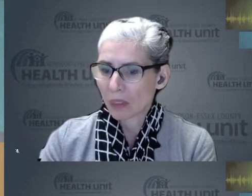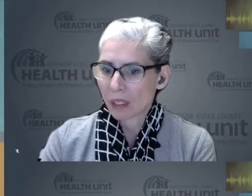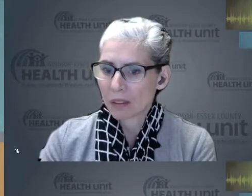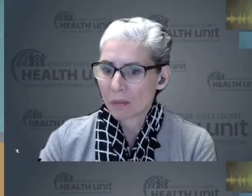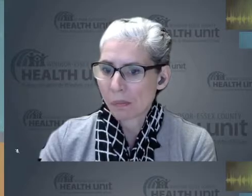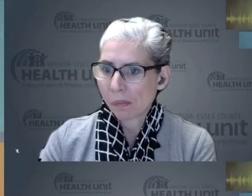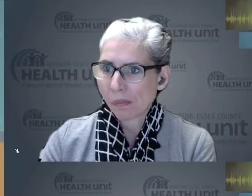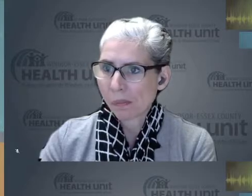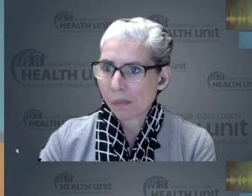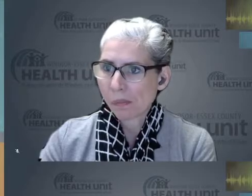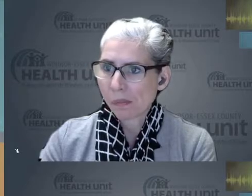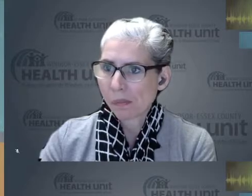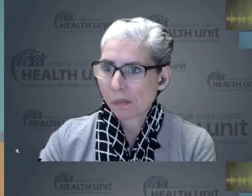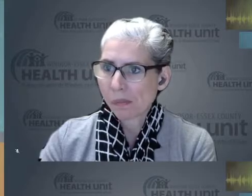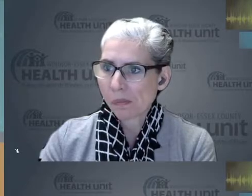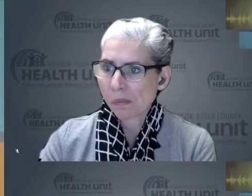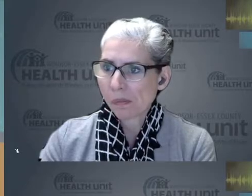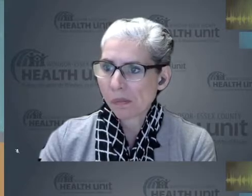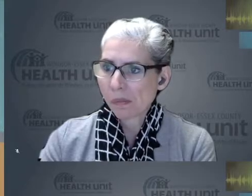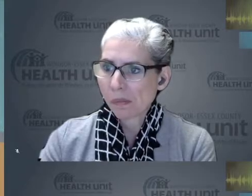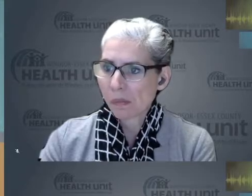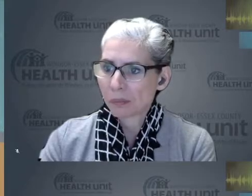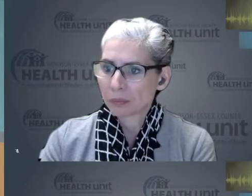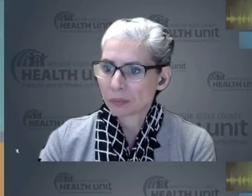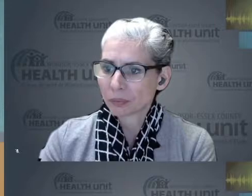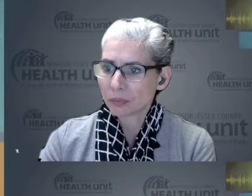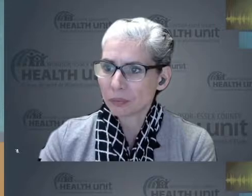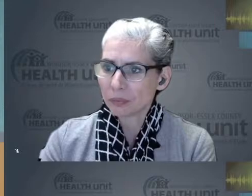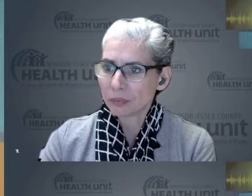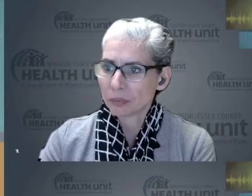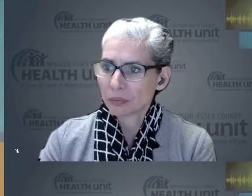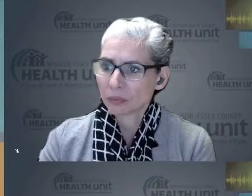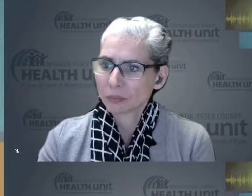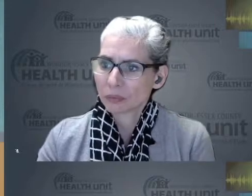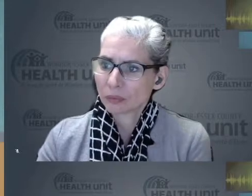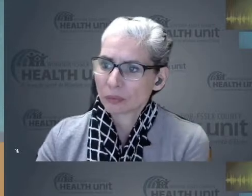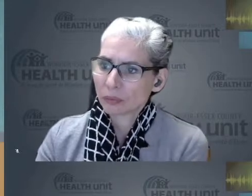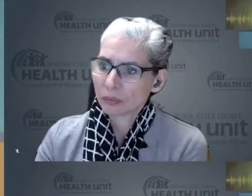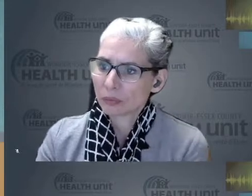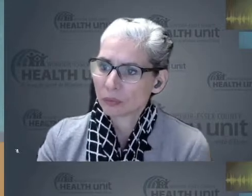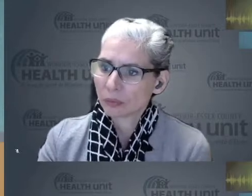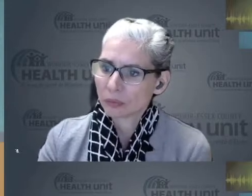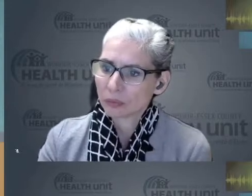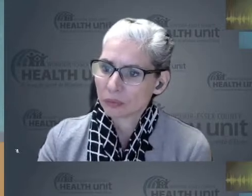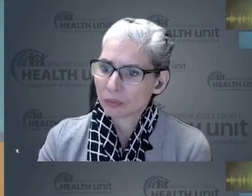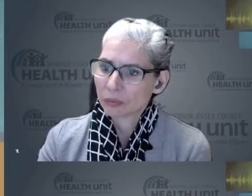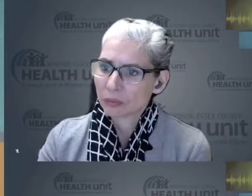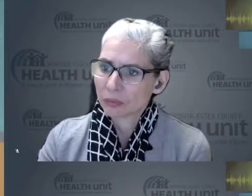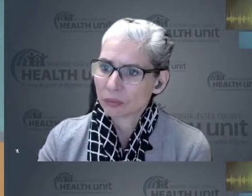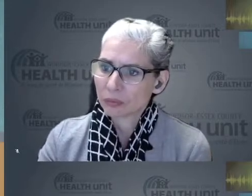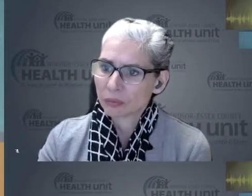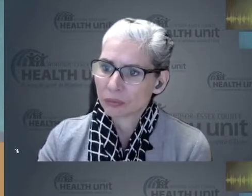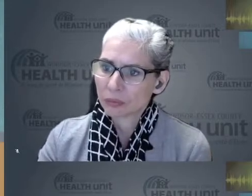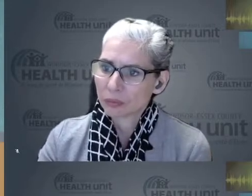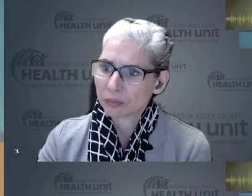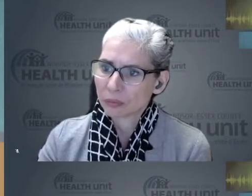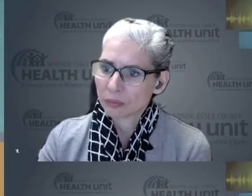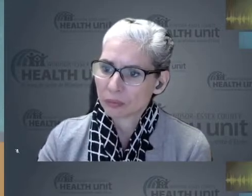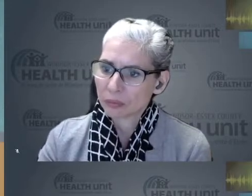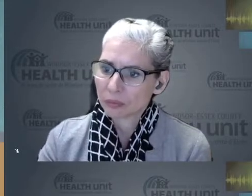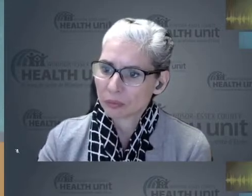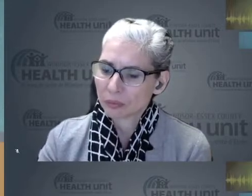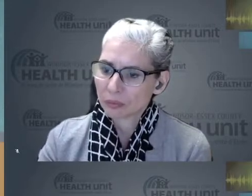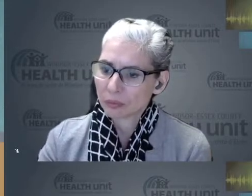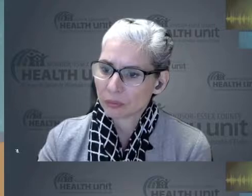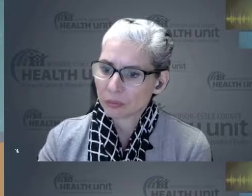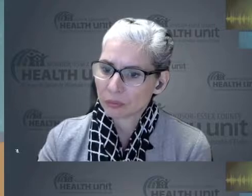hospitalized or die from COVID. And so that's the real goal, and that's what we'd really encourage people to do. It